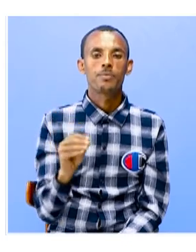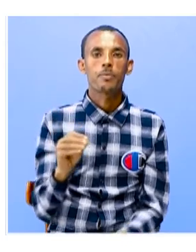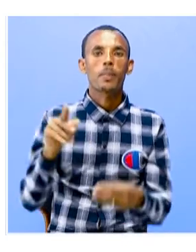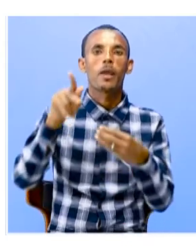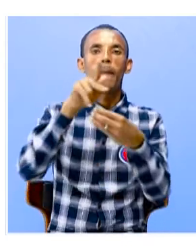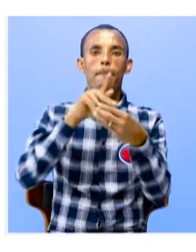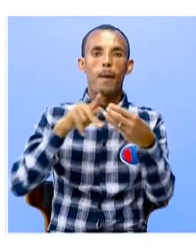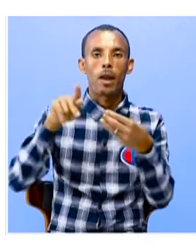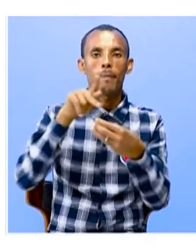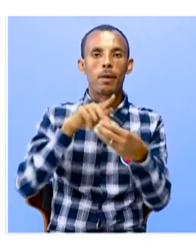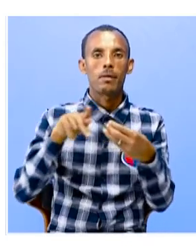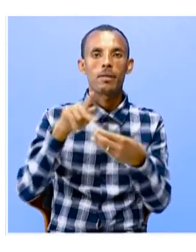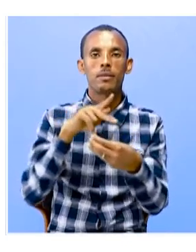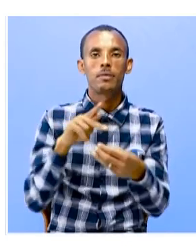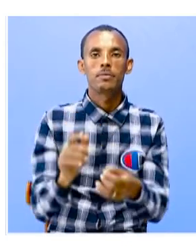perimeter